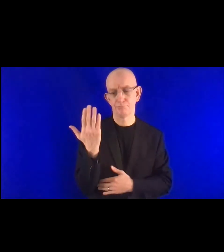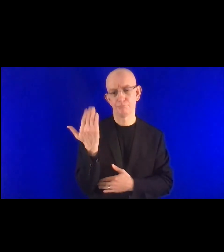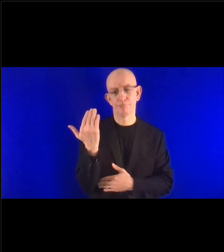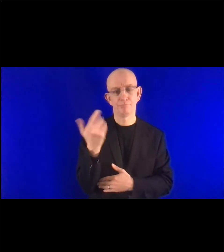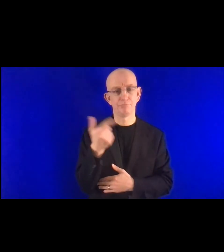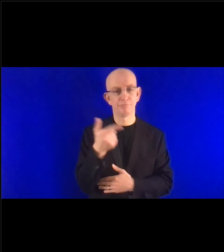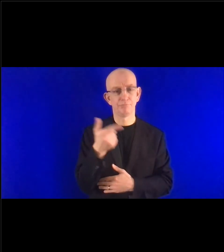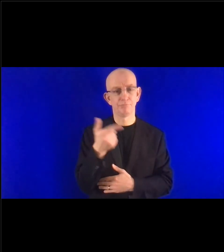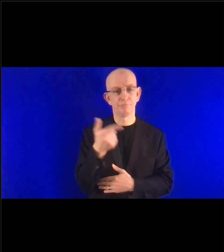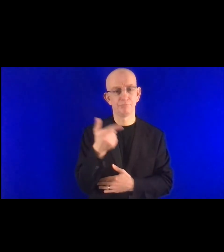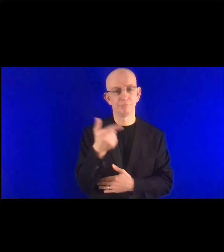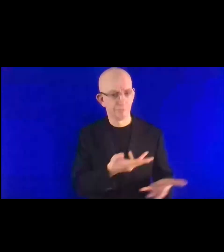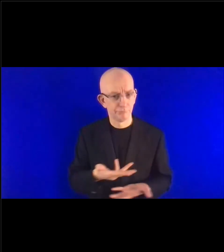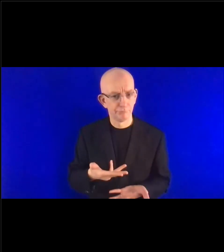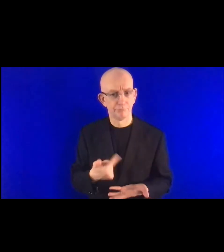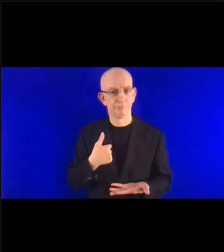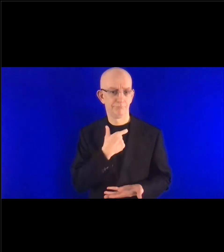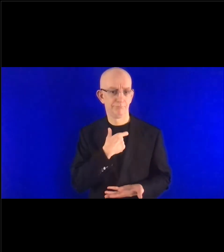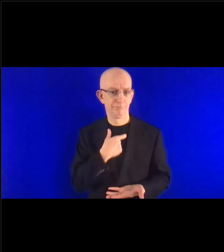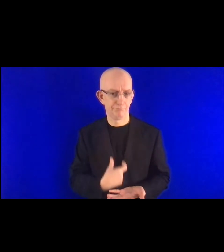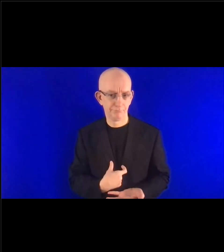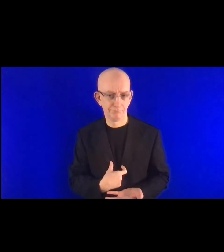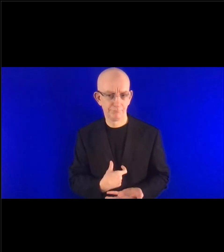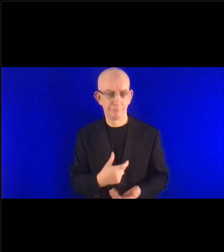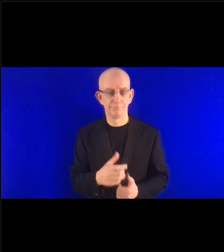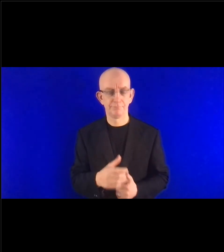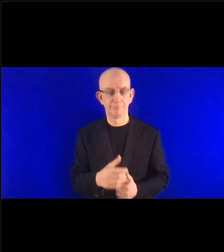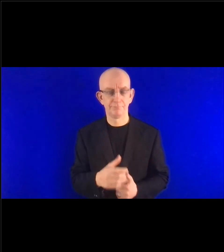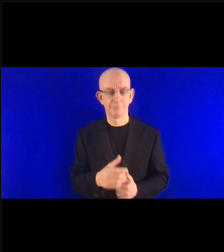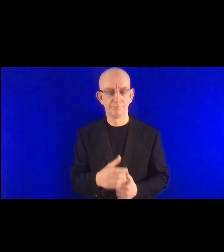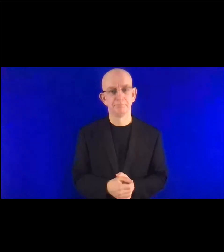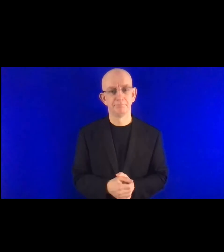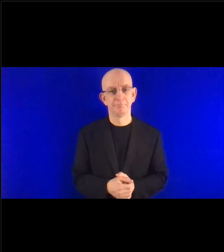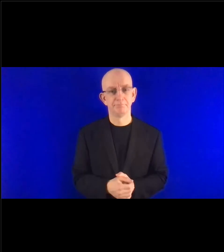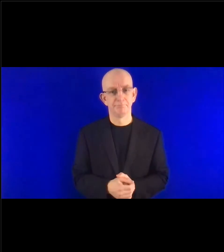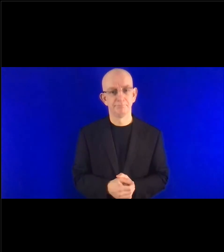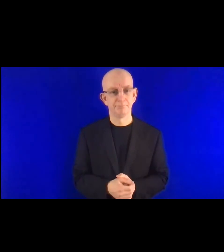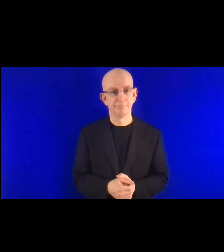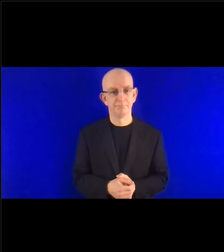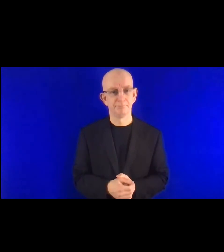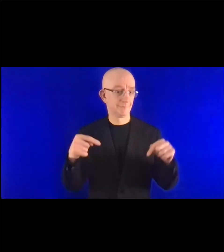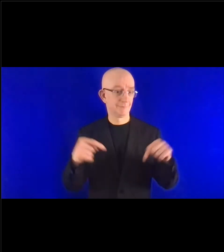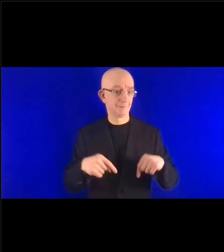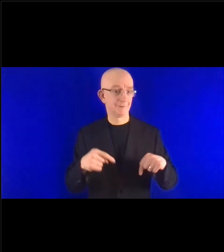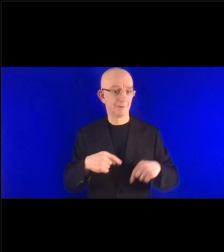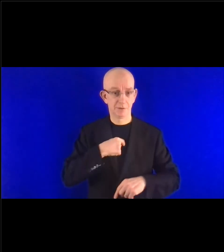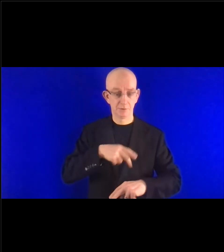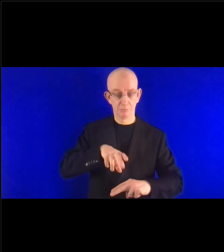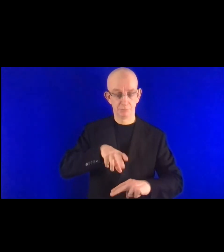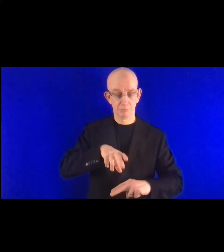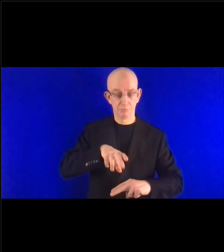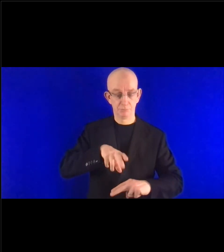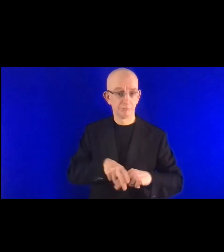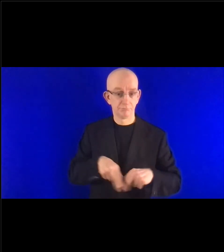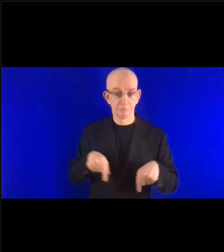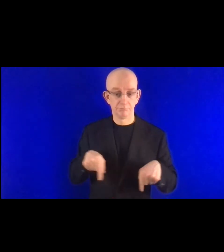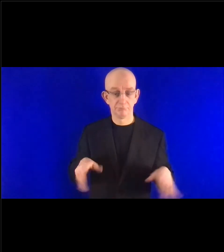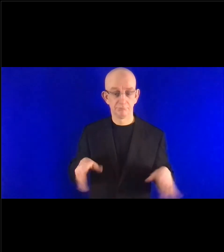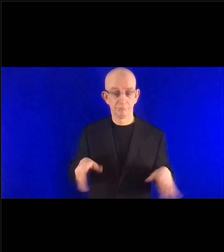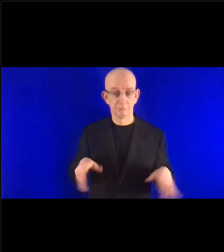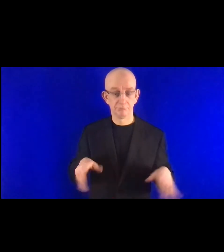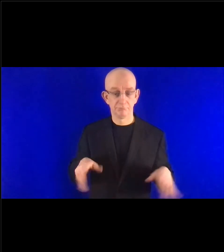Today I am seated in a room, my son's room, next to a window. This